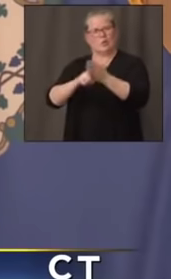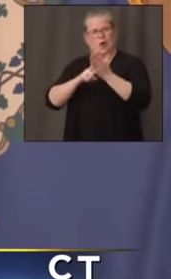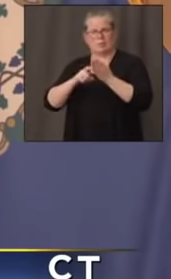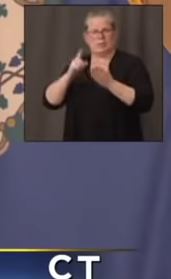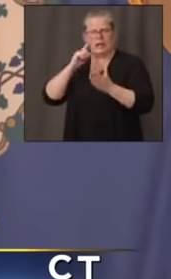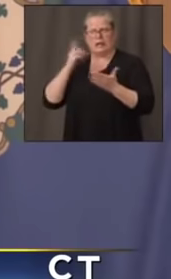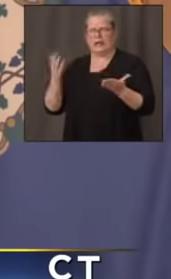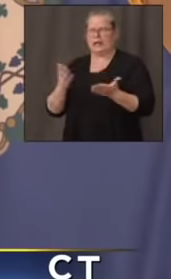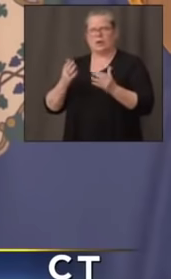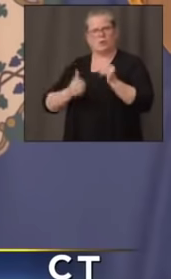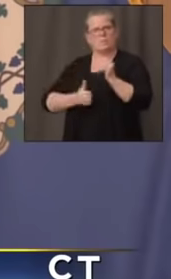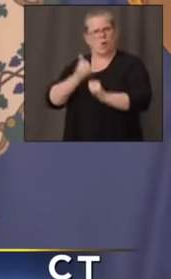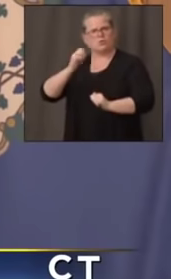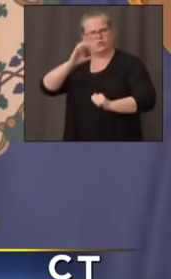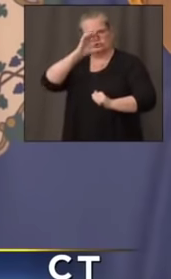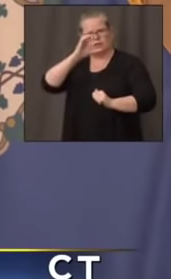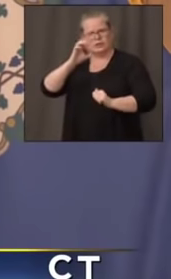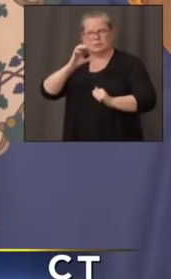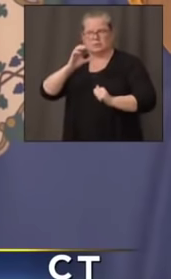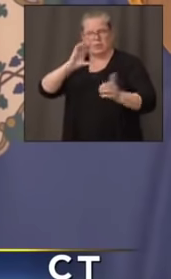to speak to that?